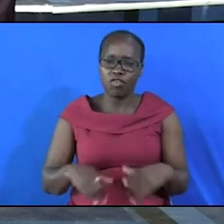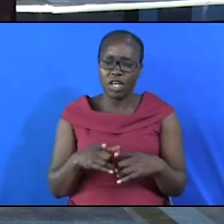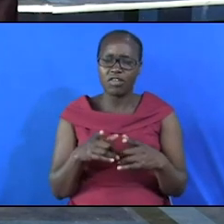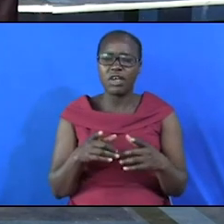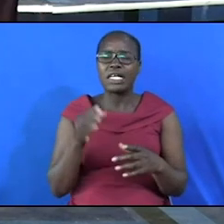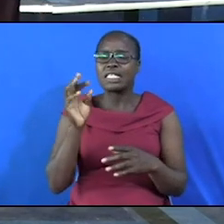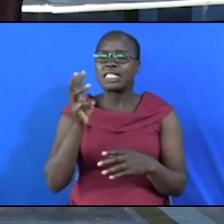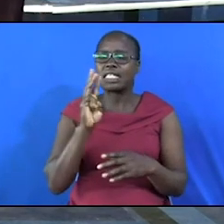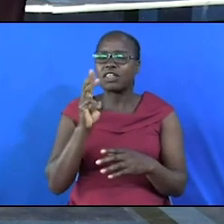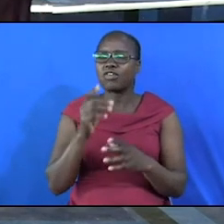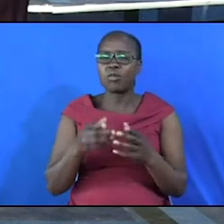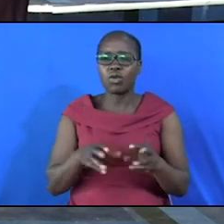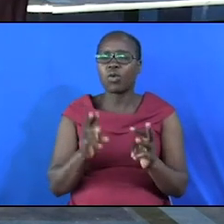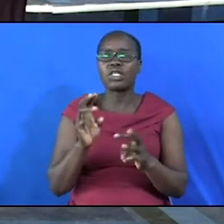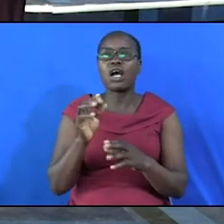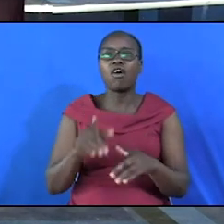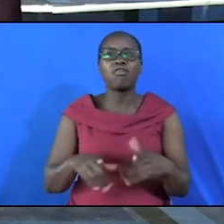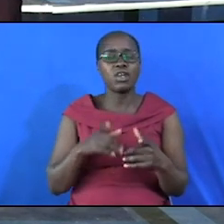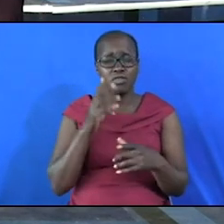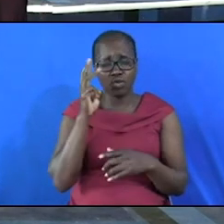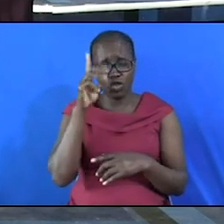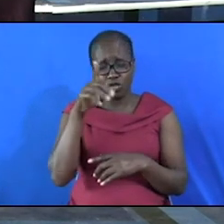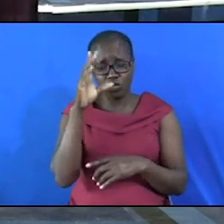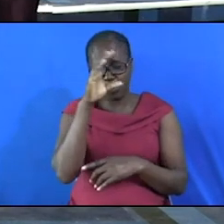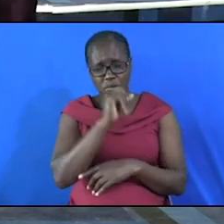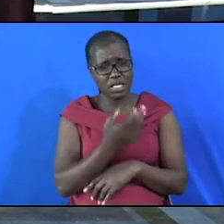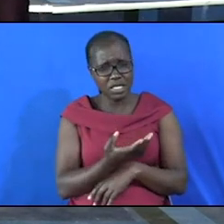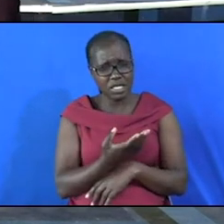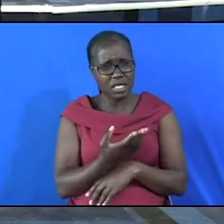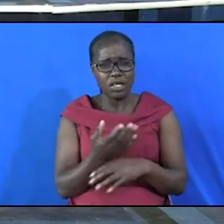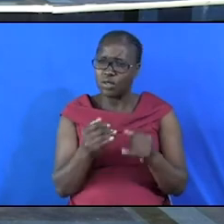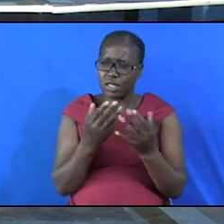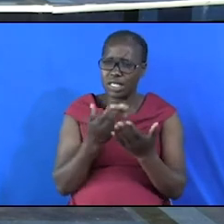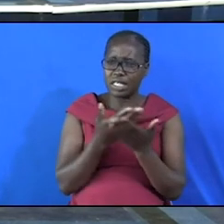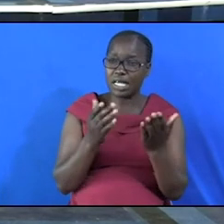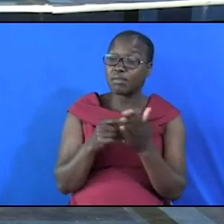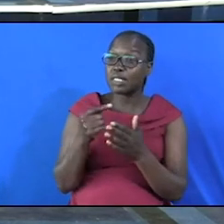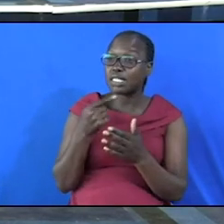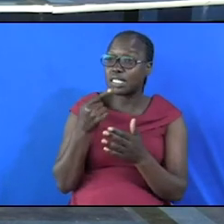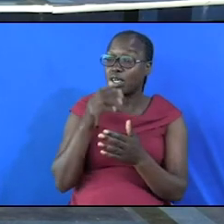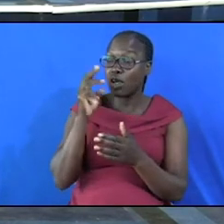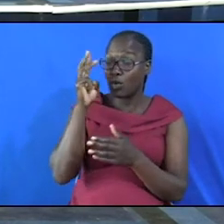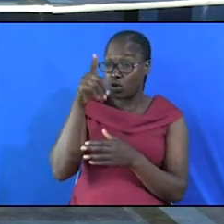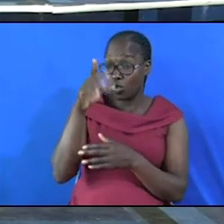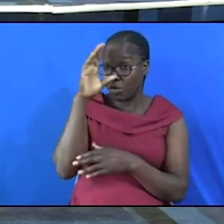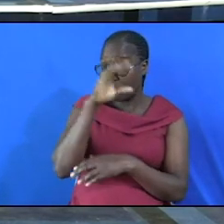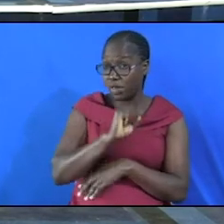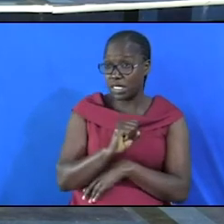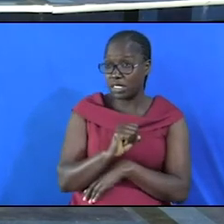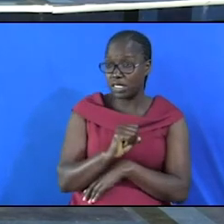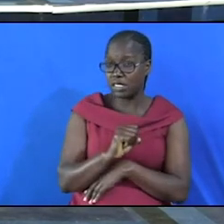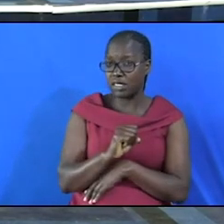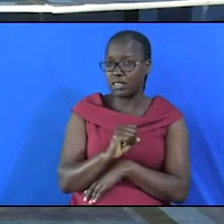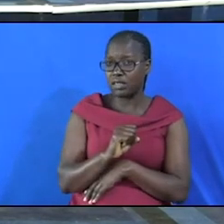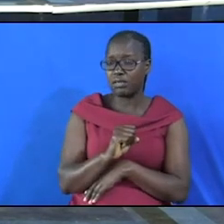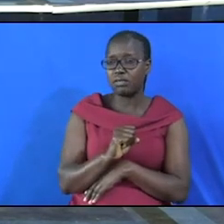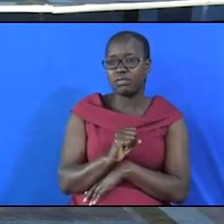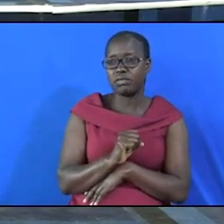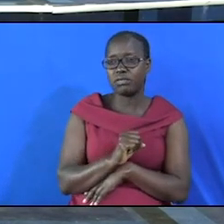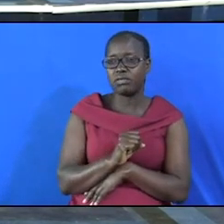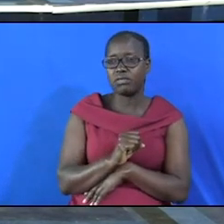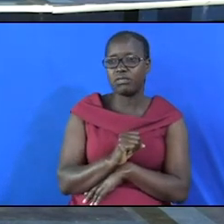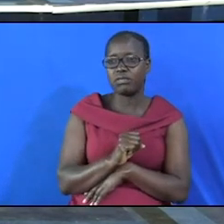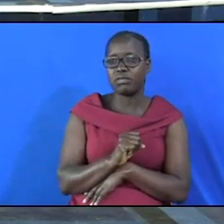you be what? Missed. They are not talking with me. Let me try this through. I'm saying, will you be what? Will you be